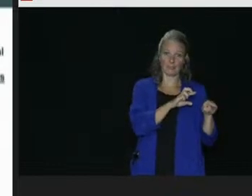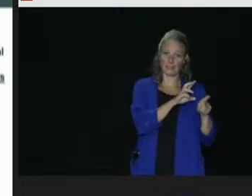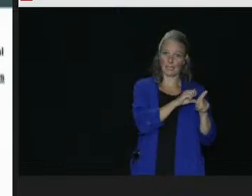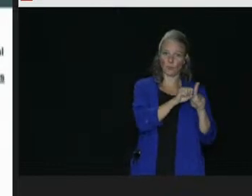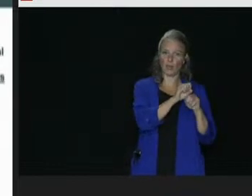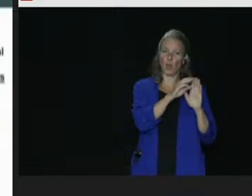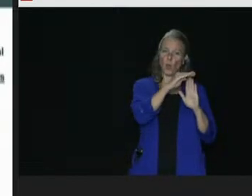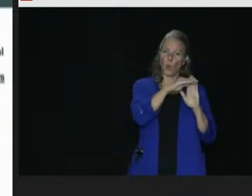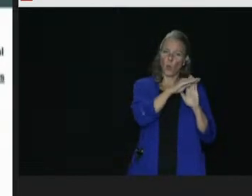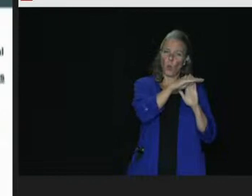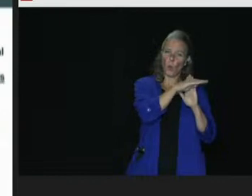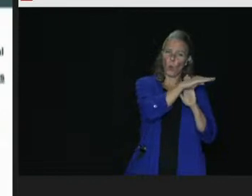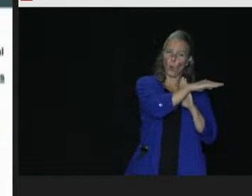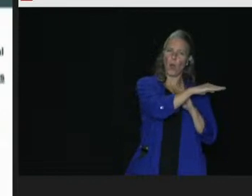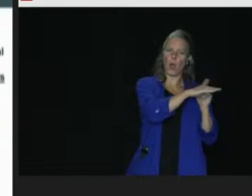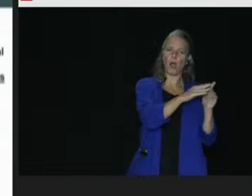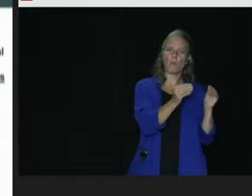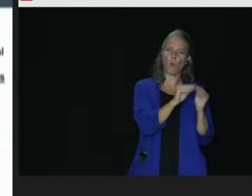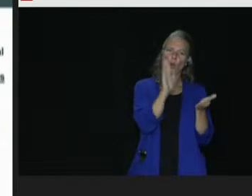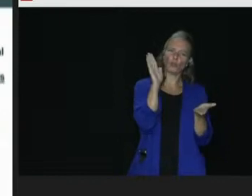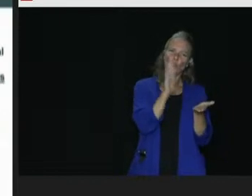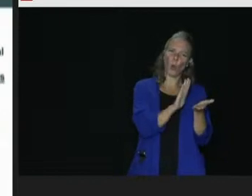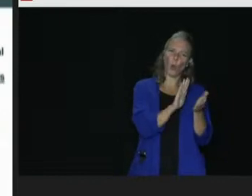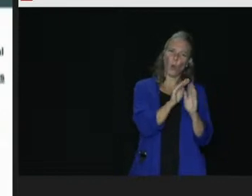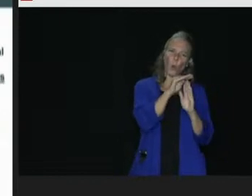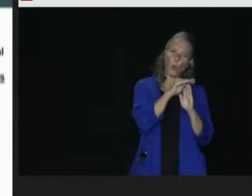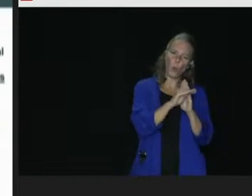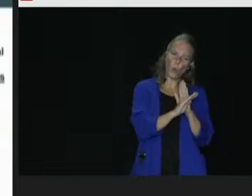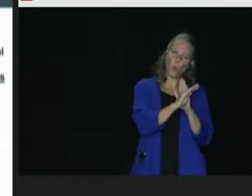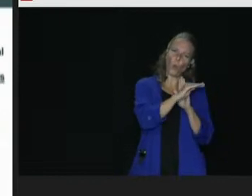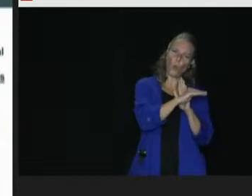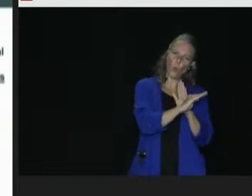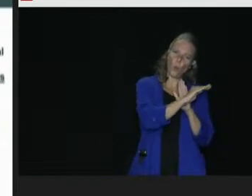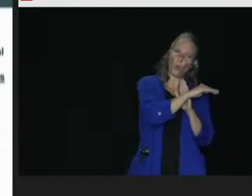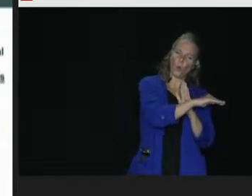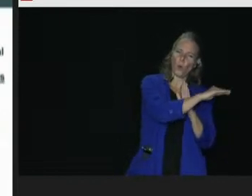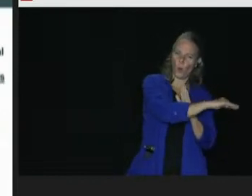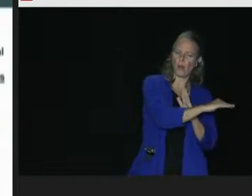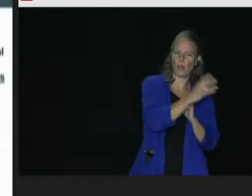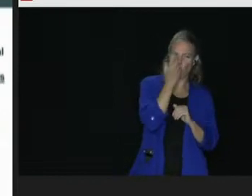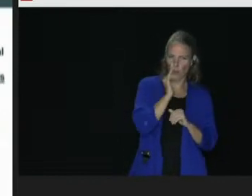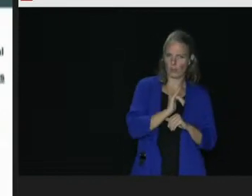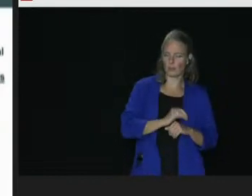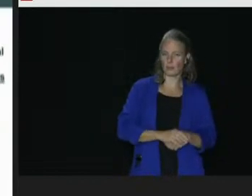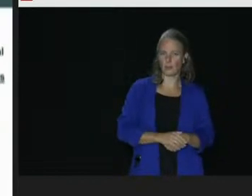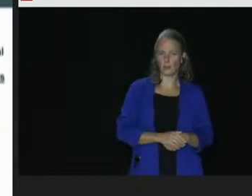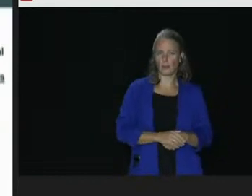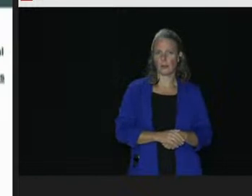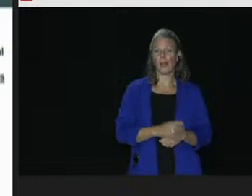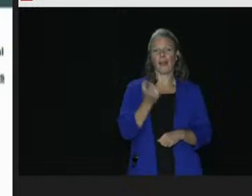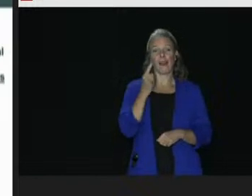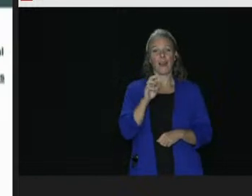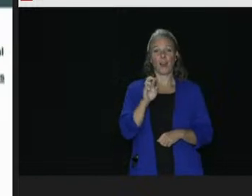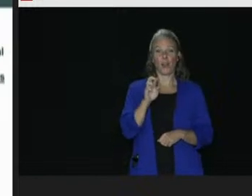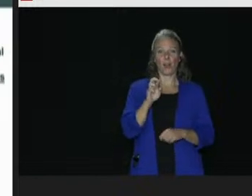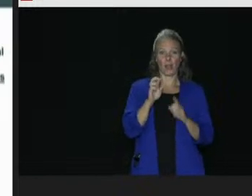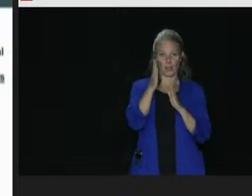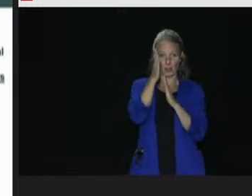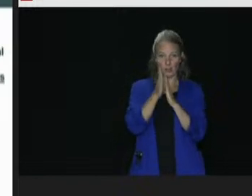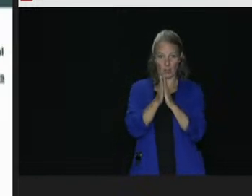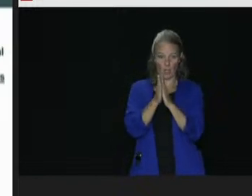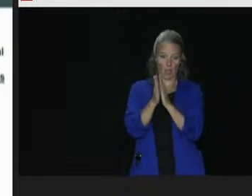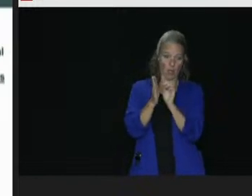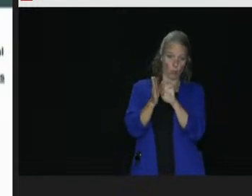bumps are generally lower going forward. So you have to read to the right of the vertical